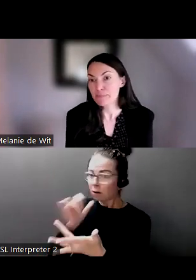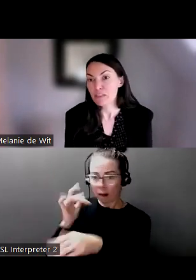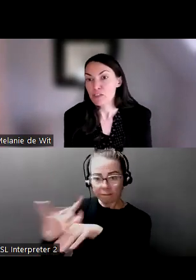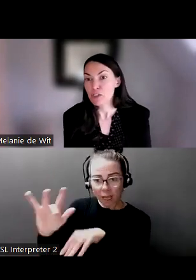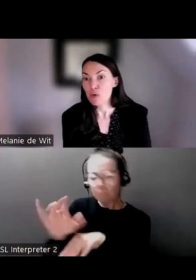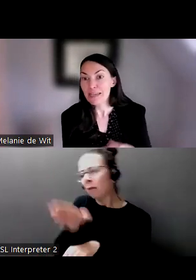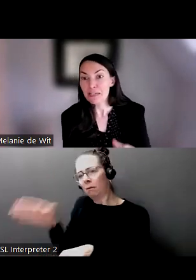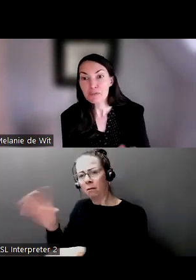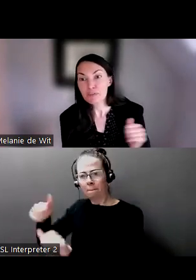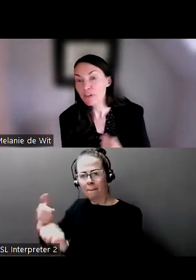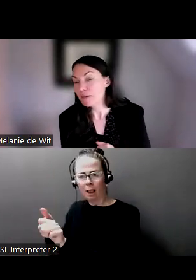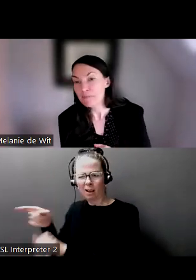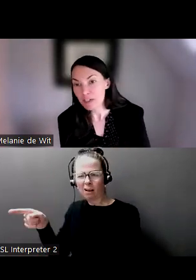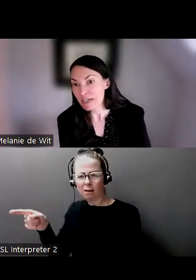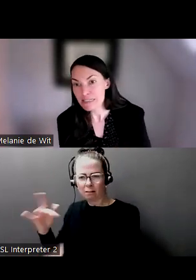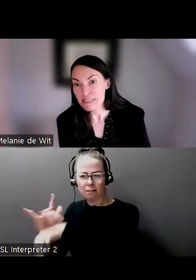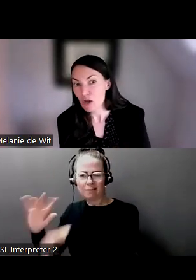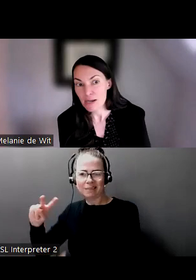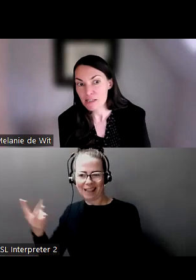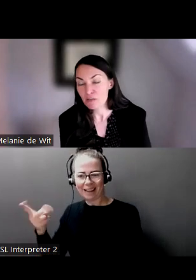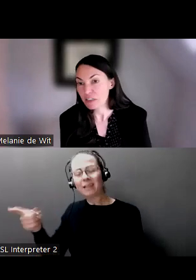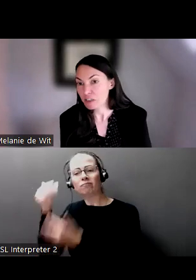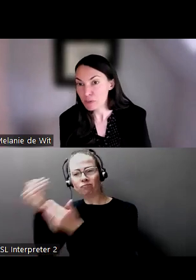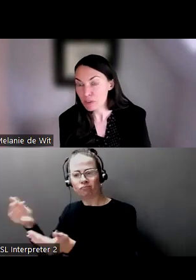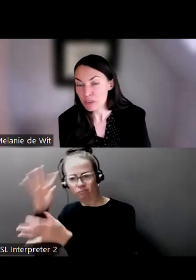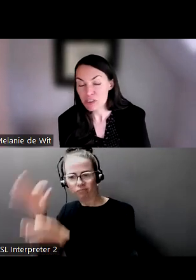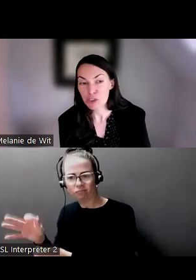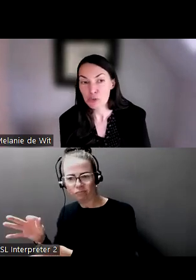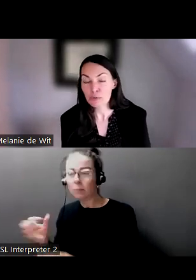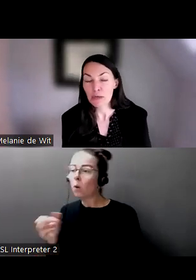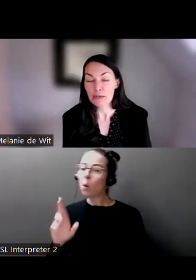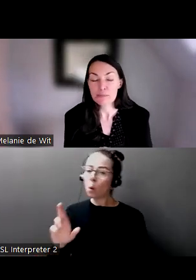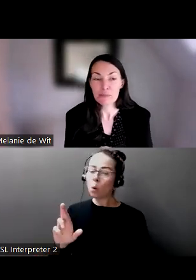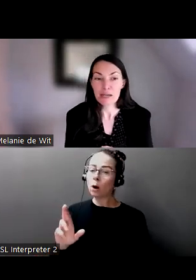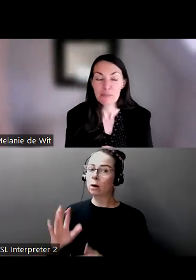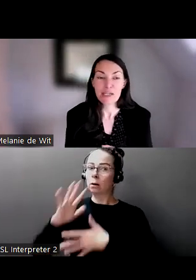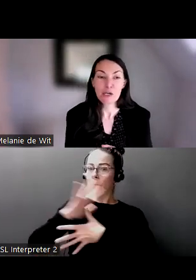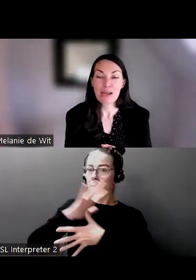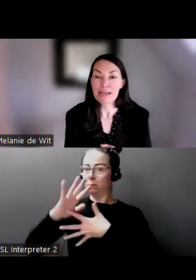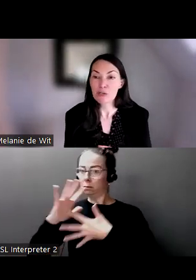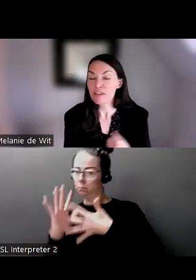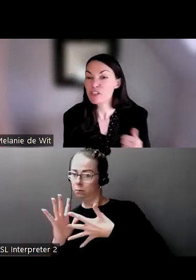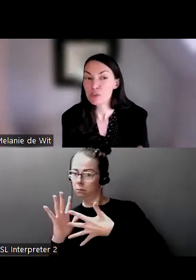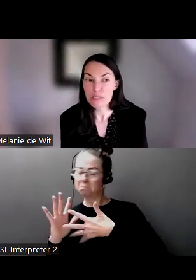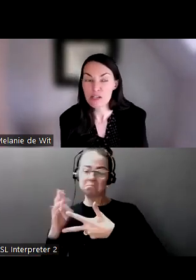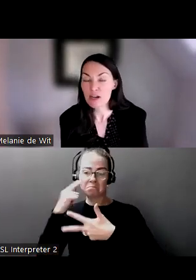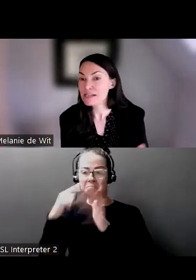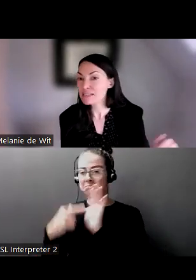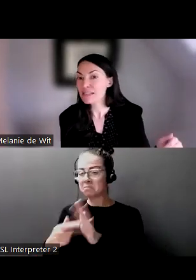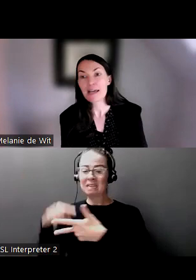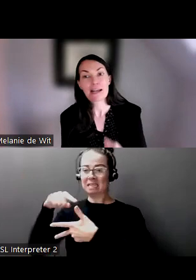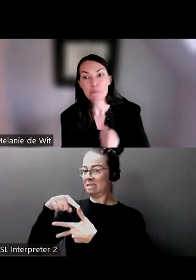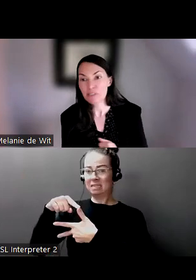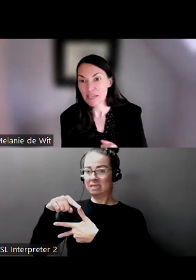backups. So if Mary is not available to be my POA, or if she